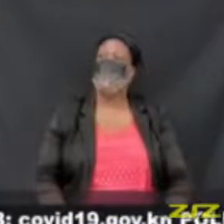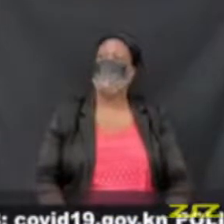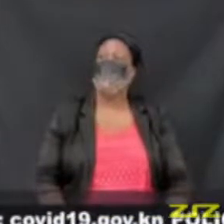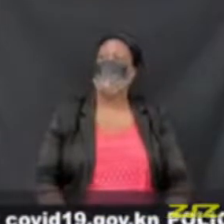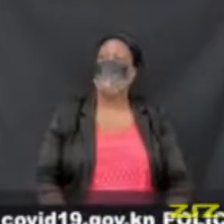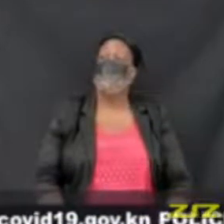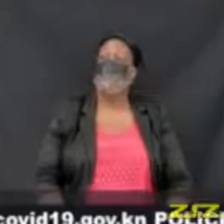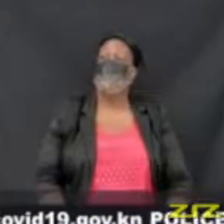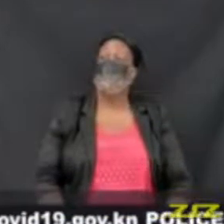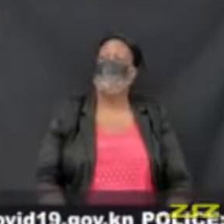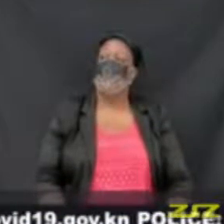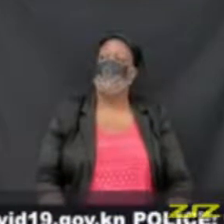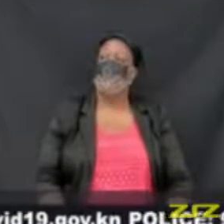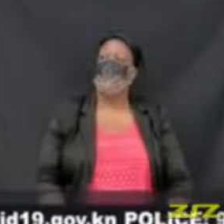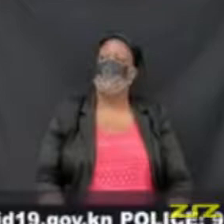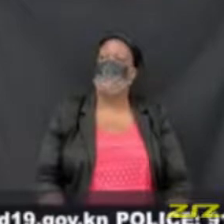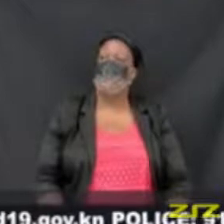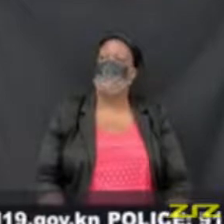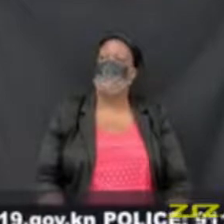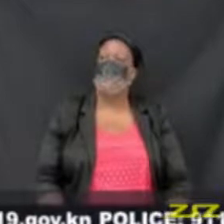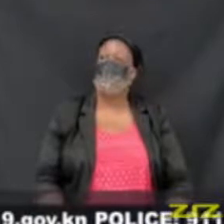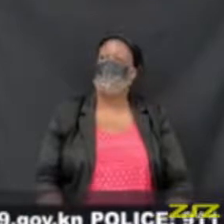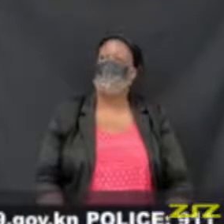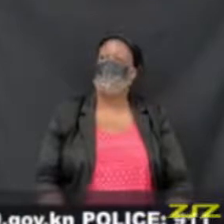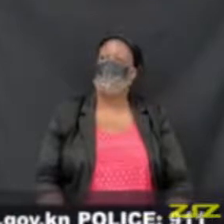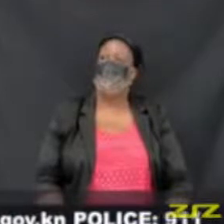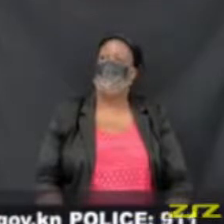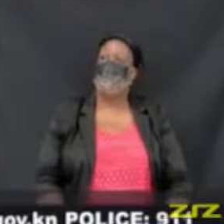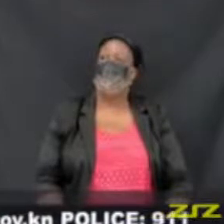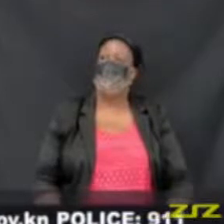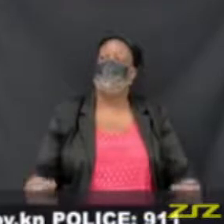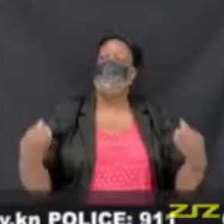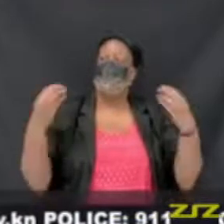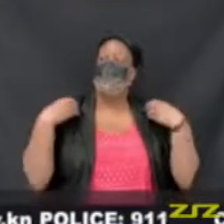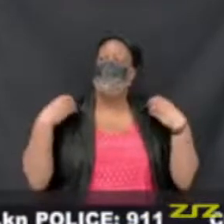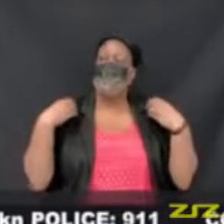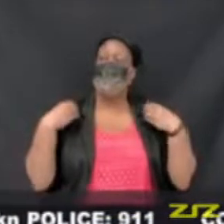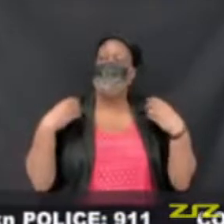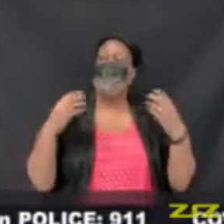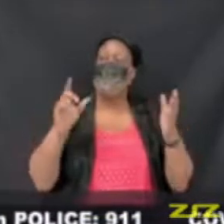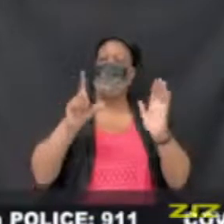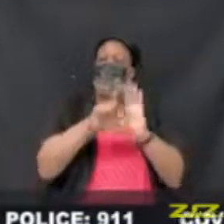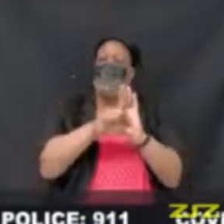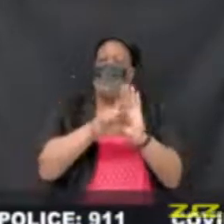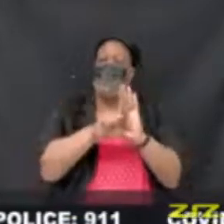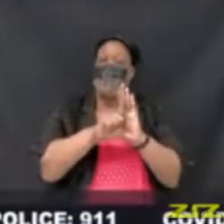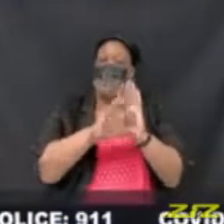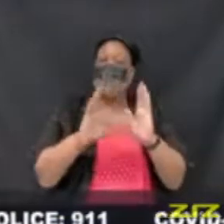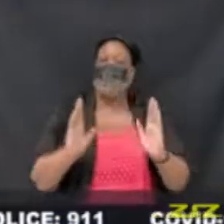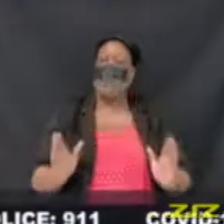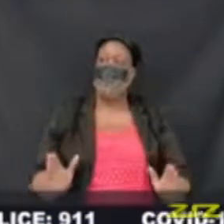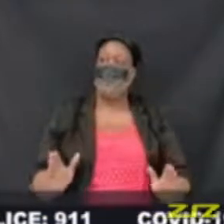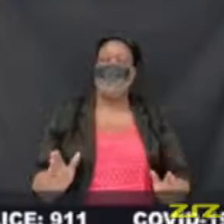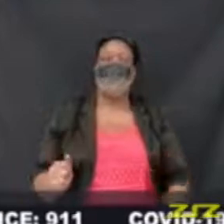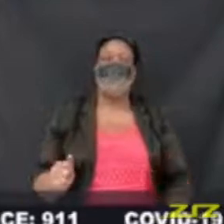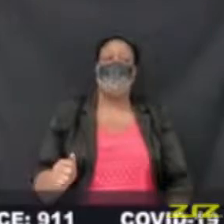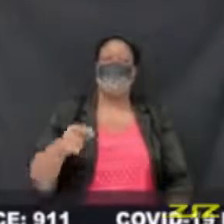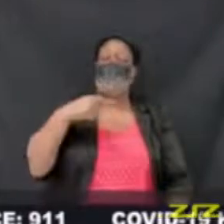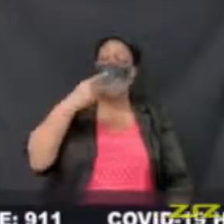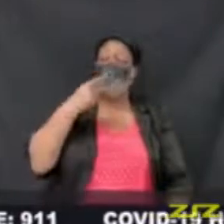informed by the Attorney General, the Chair of the National Disaster Mitigation Council, that Cabinet has